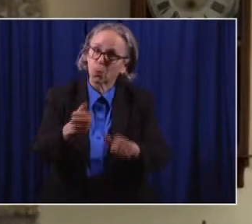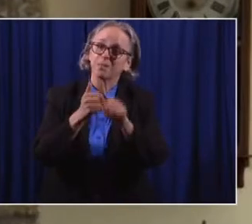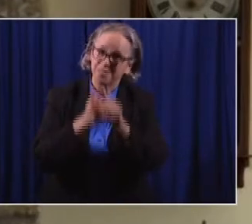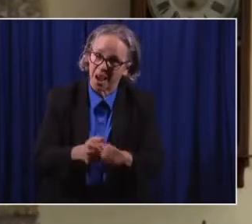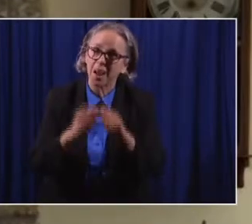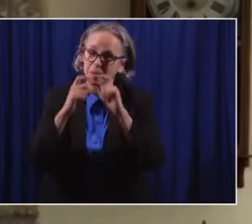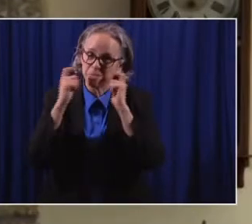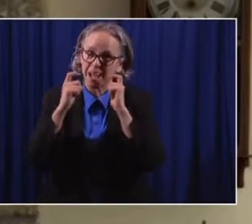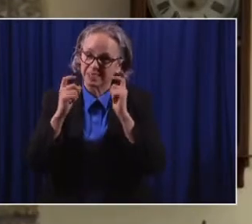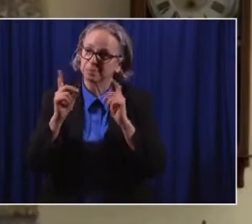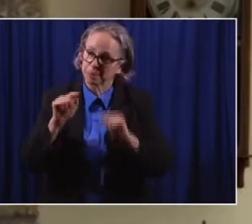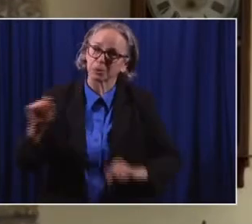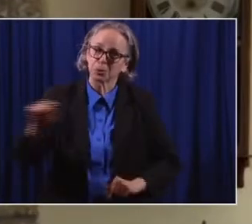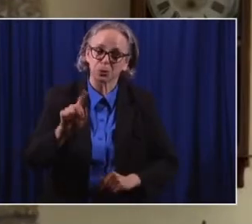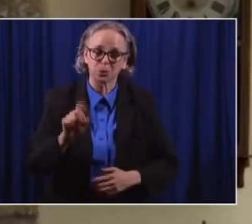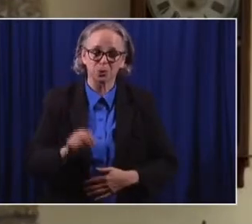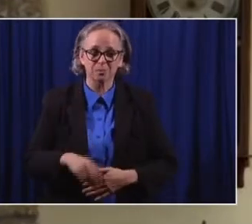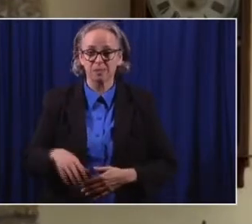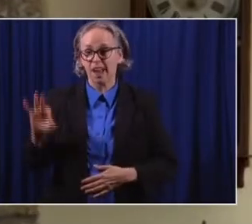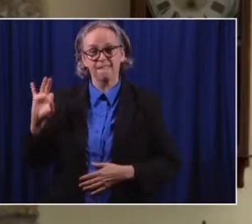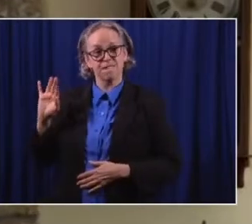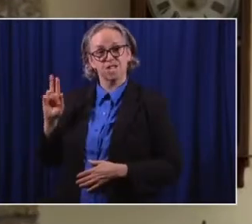were today at church,